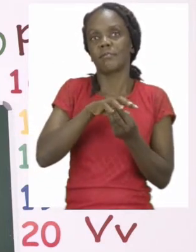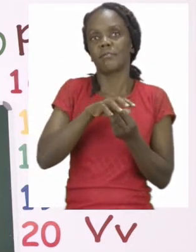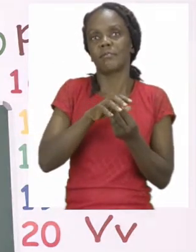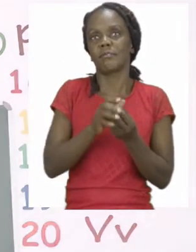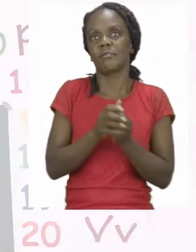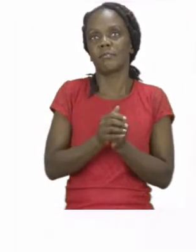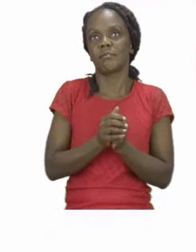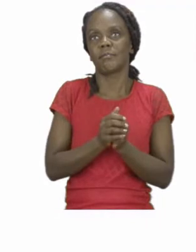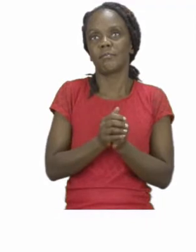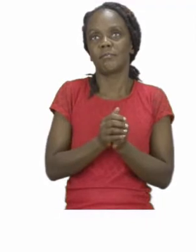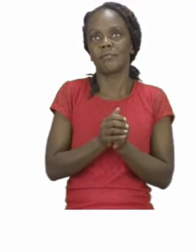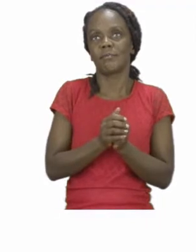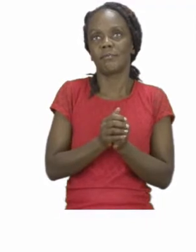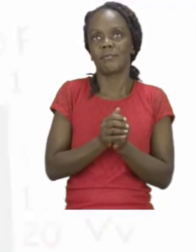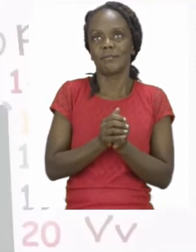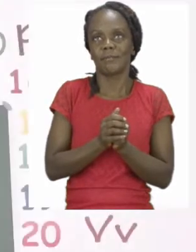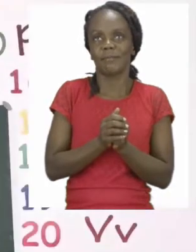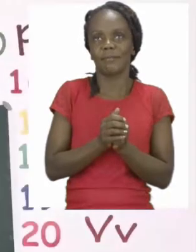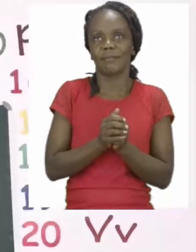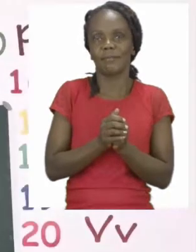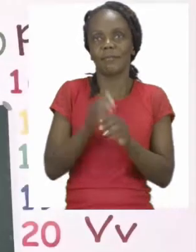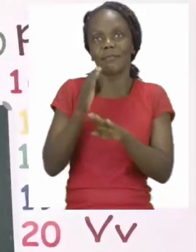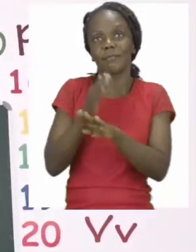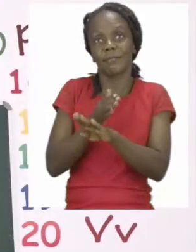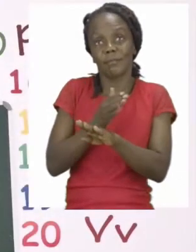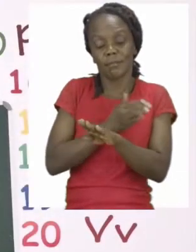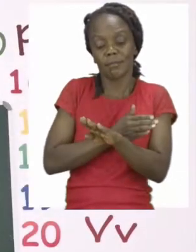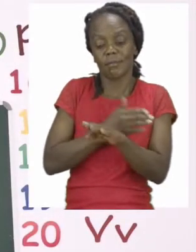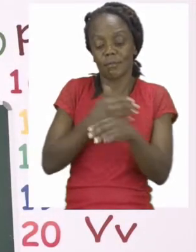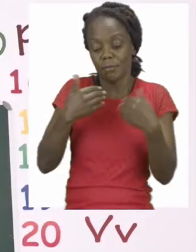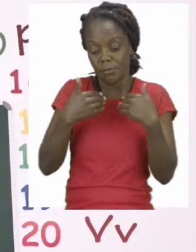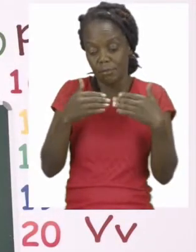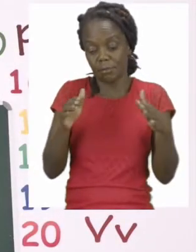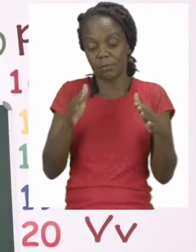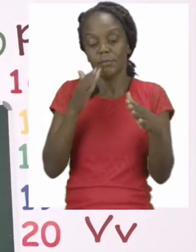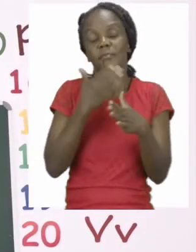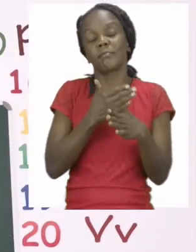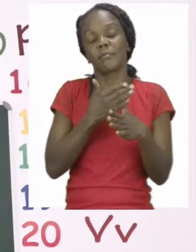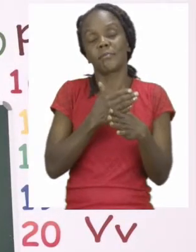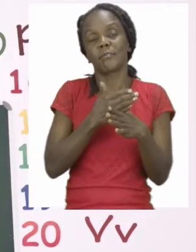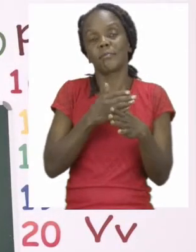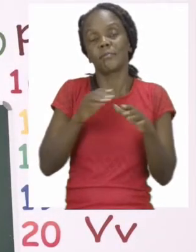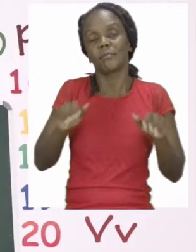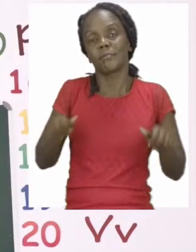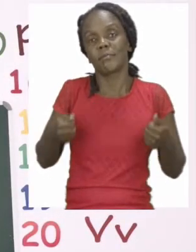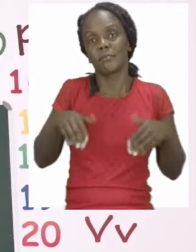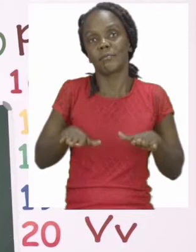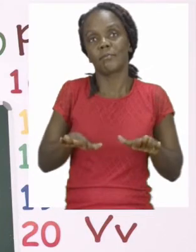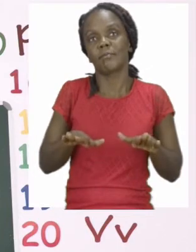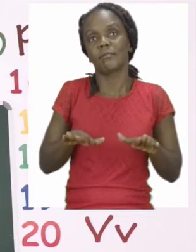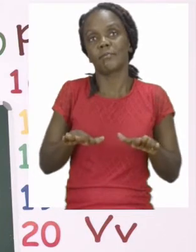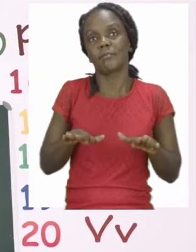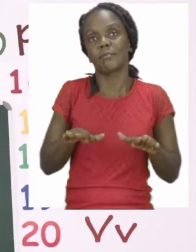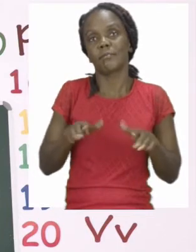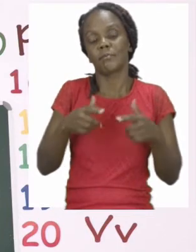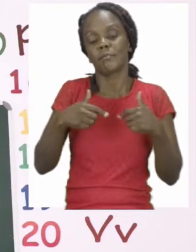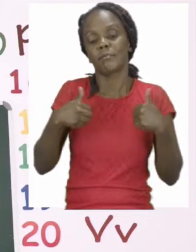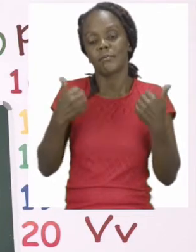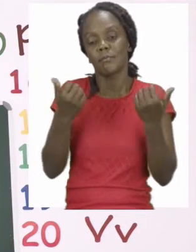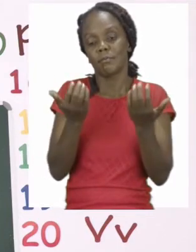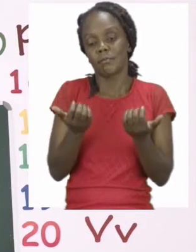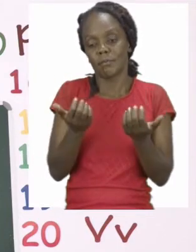My Family. And before we get into any lessons, boys and girls, we need